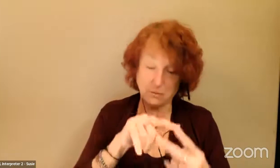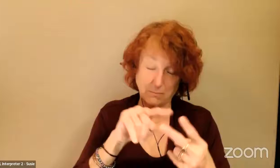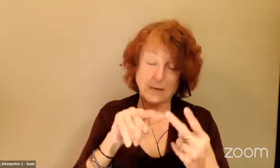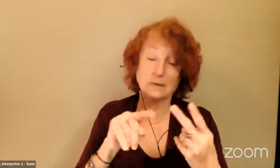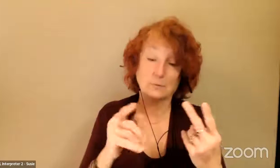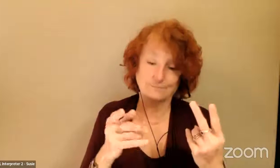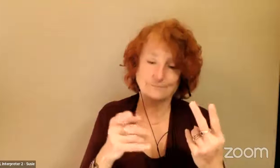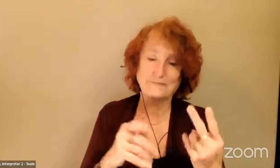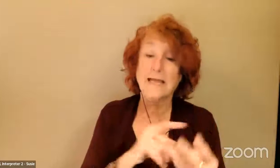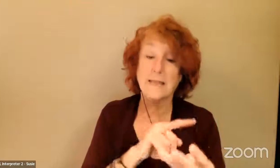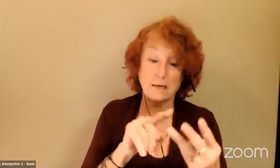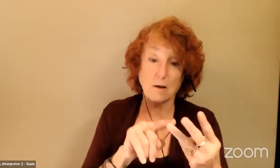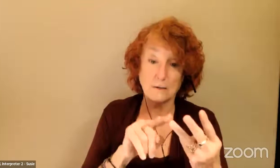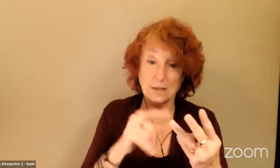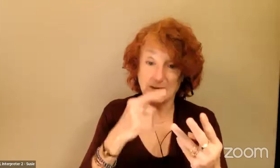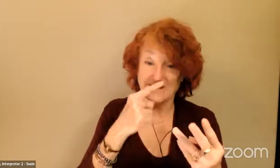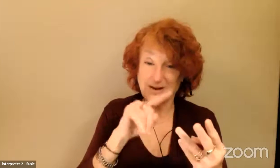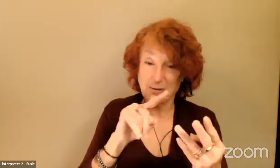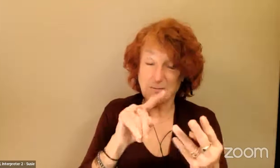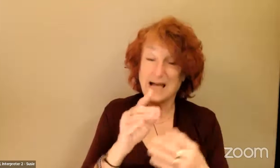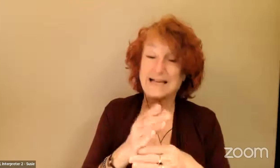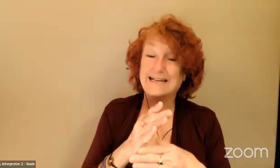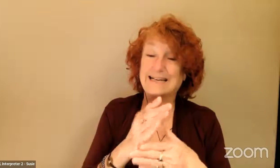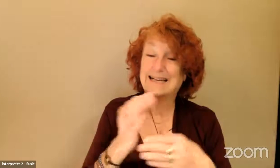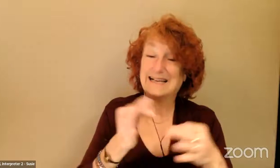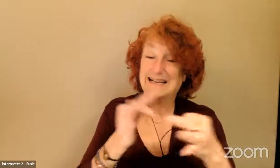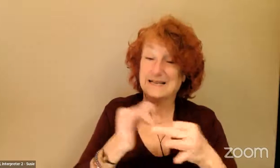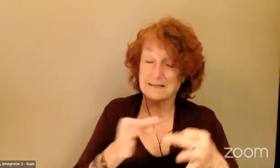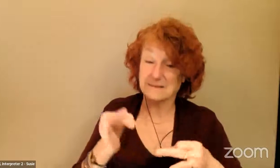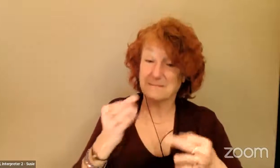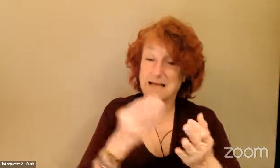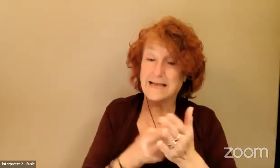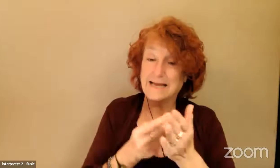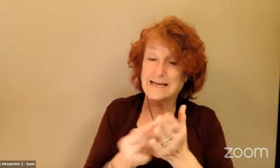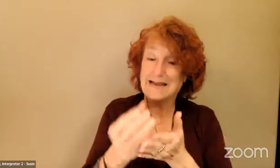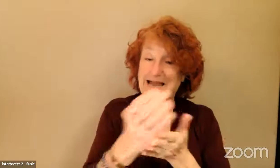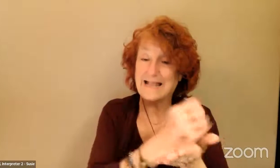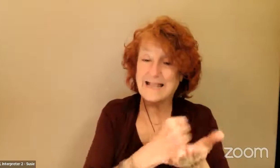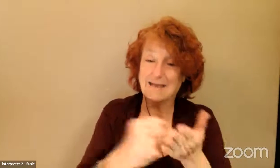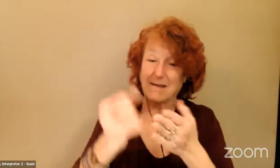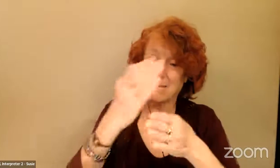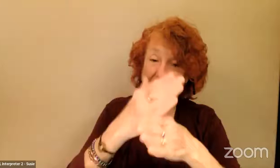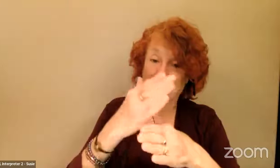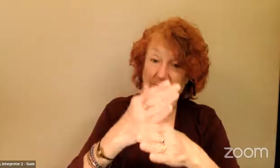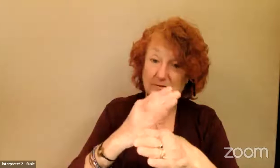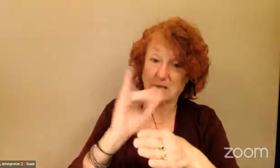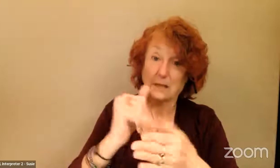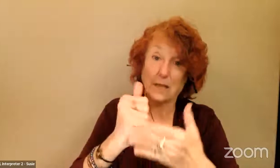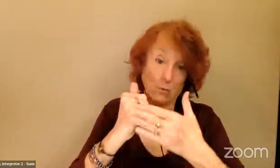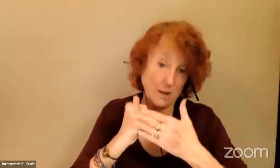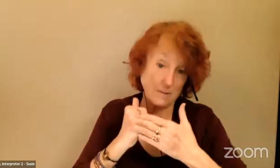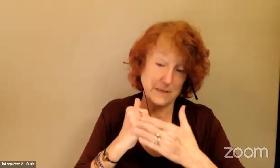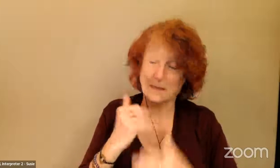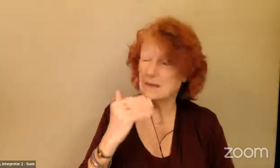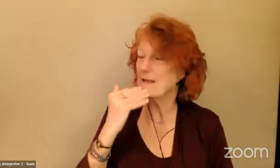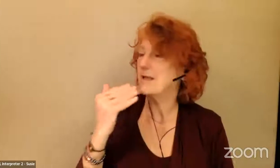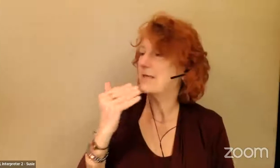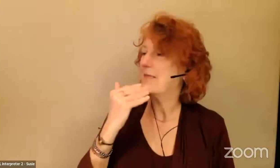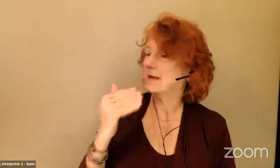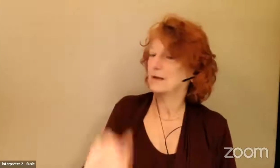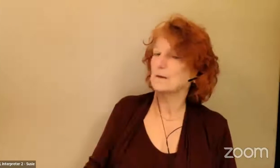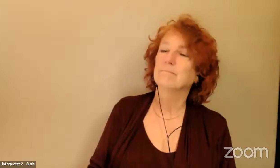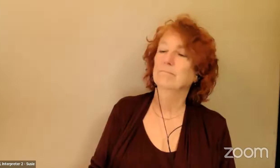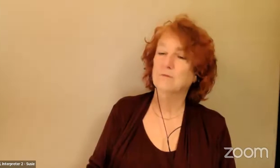mind explaining income averaging, that would be helpful. Thank you. Yeah, thanks for those questions. So